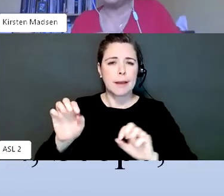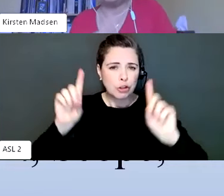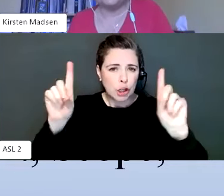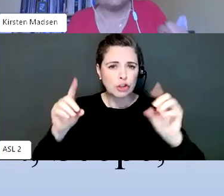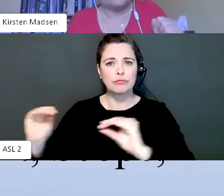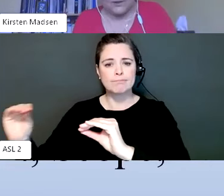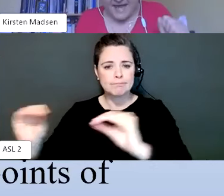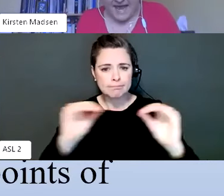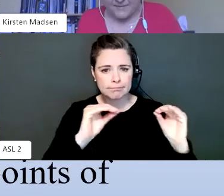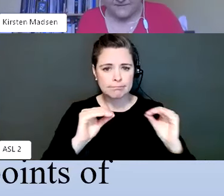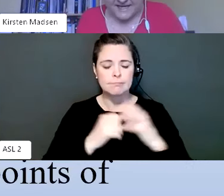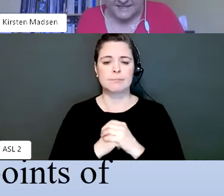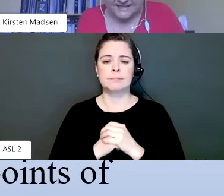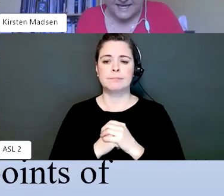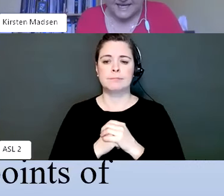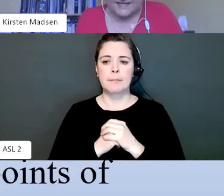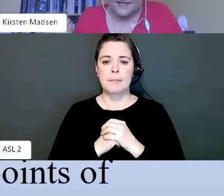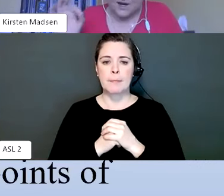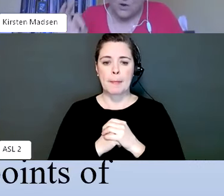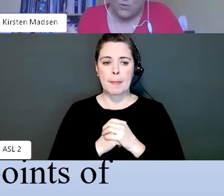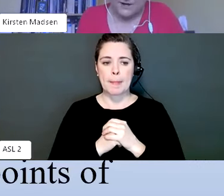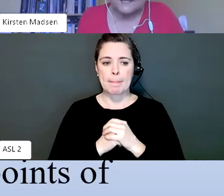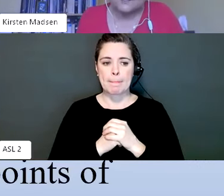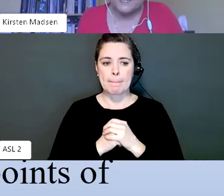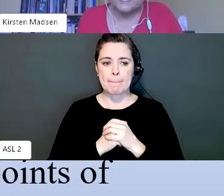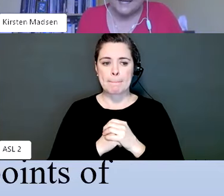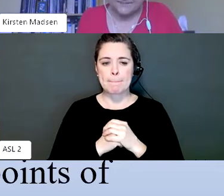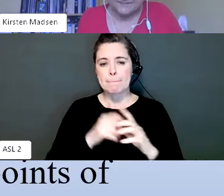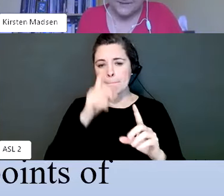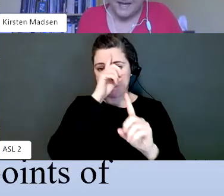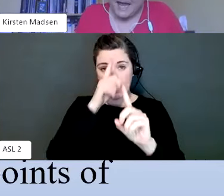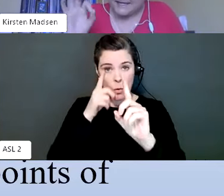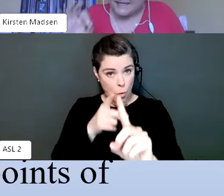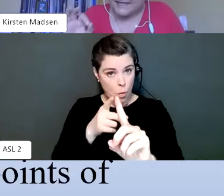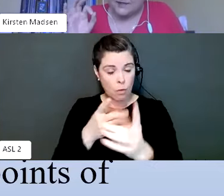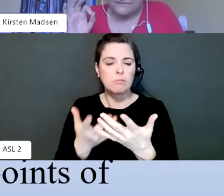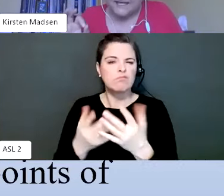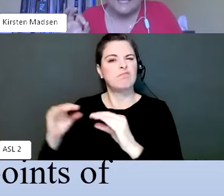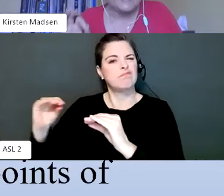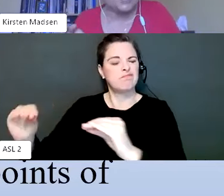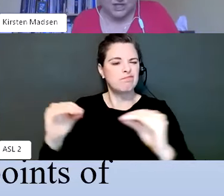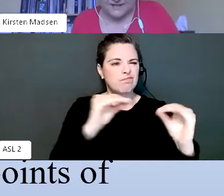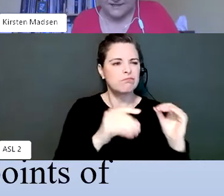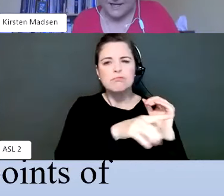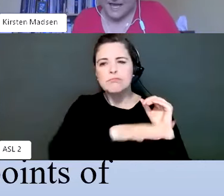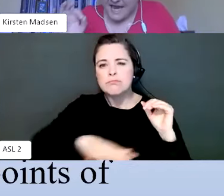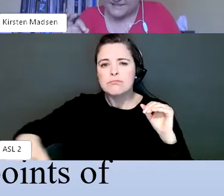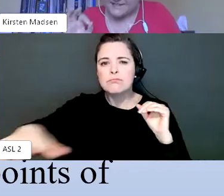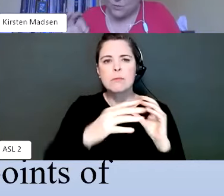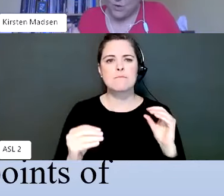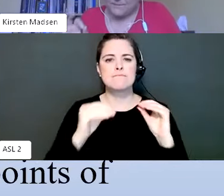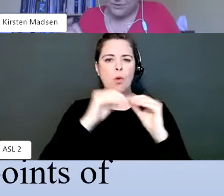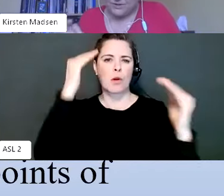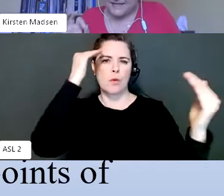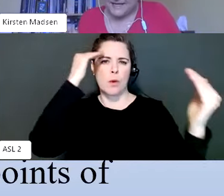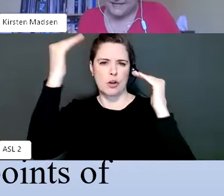please move to the, so the aim of this is awareness raising and clarification as to